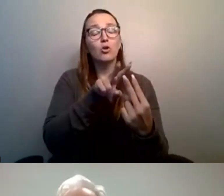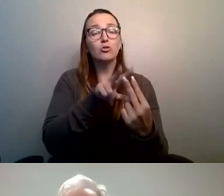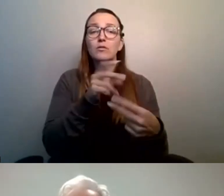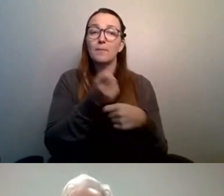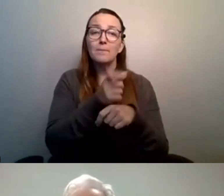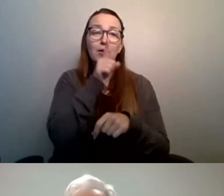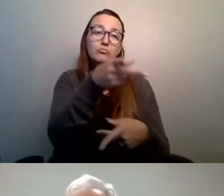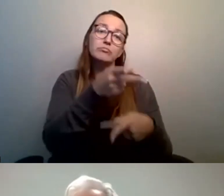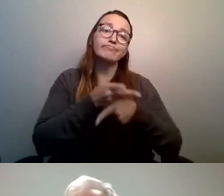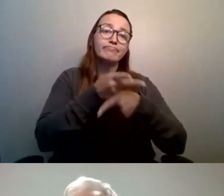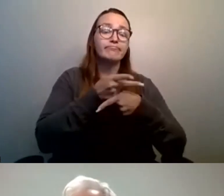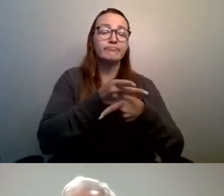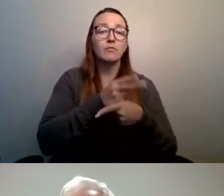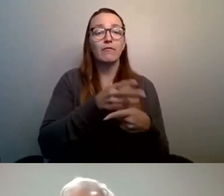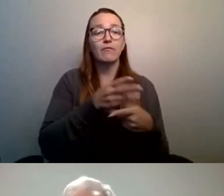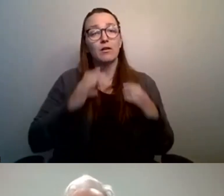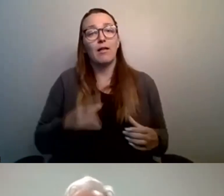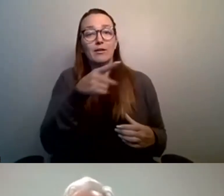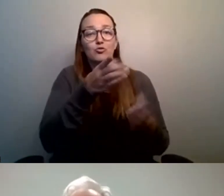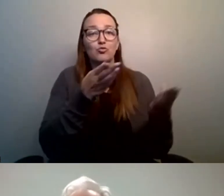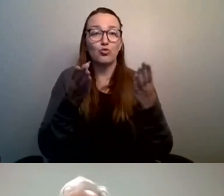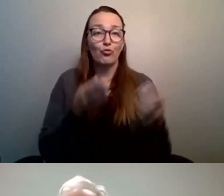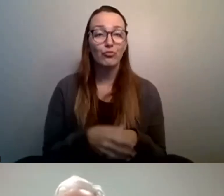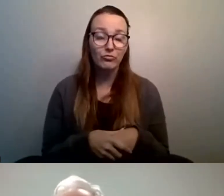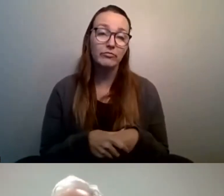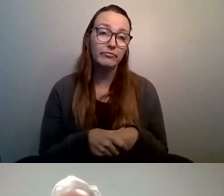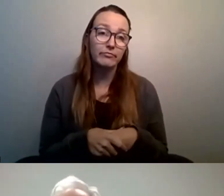really good care of the clients you're serving.